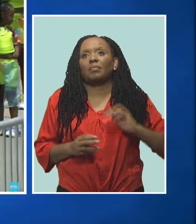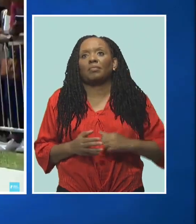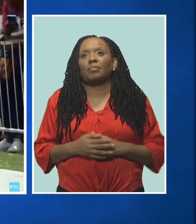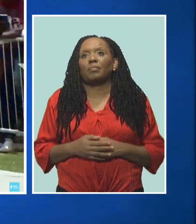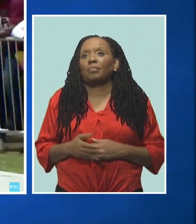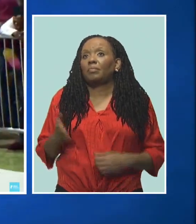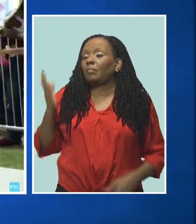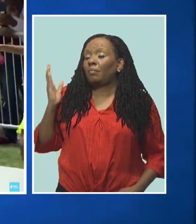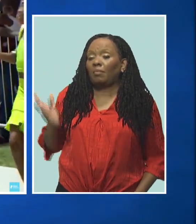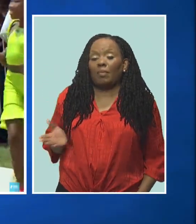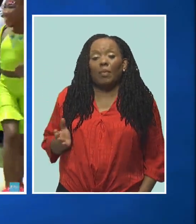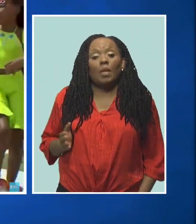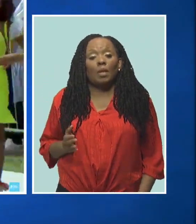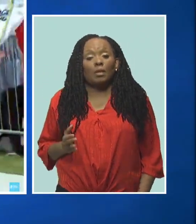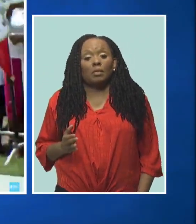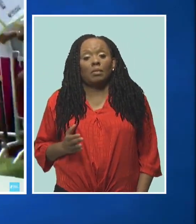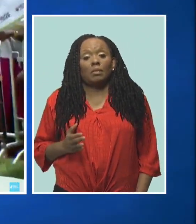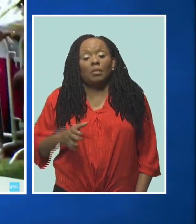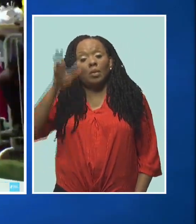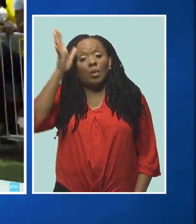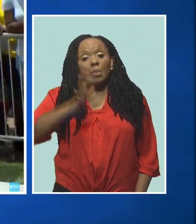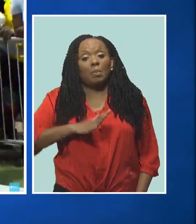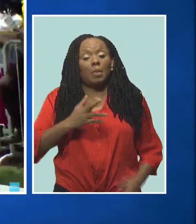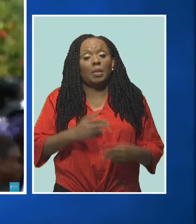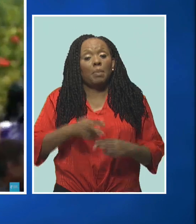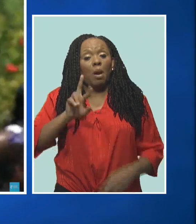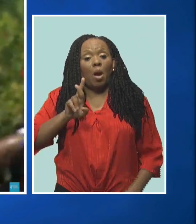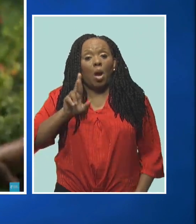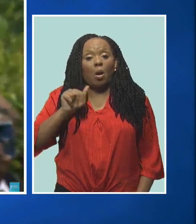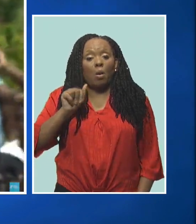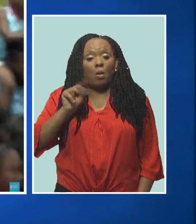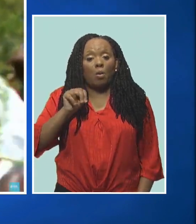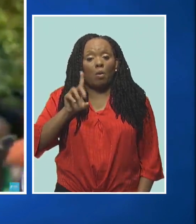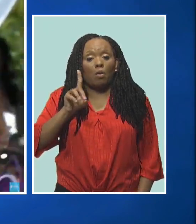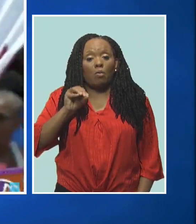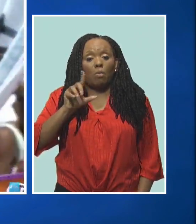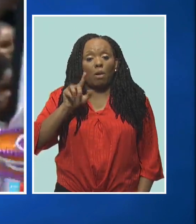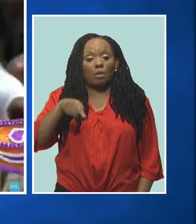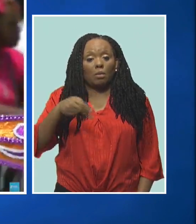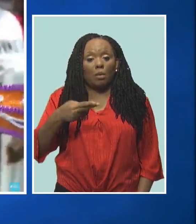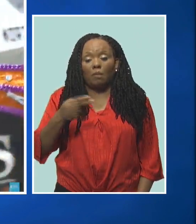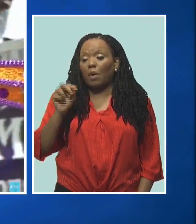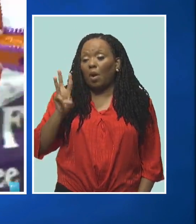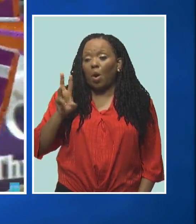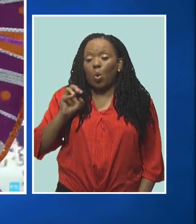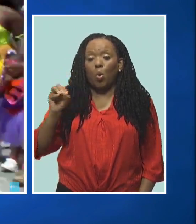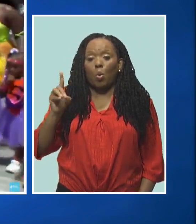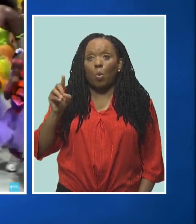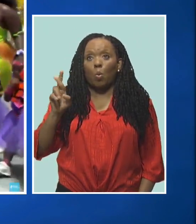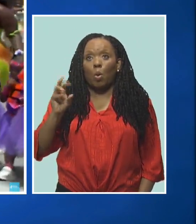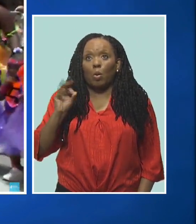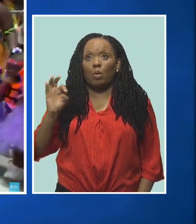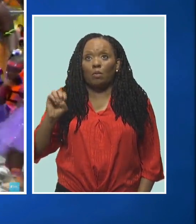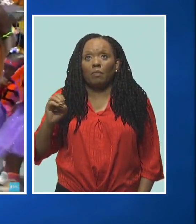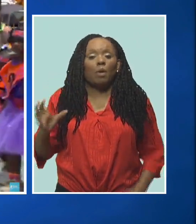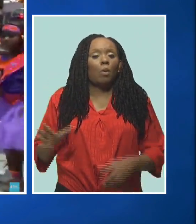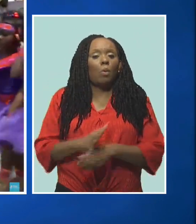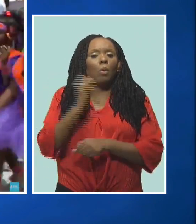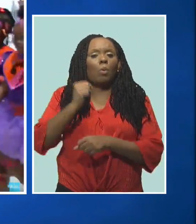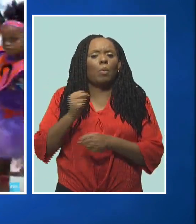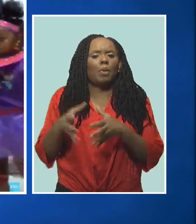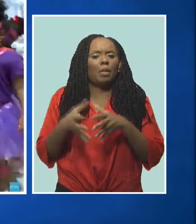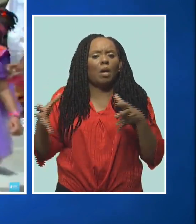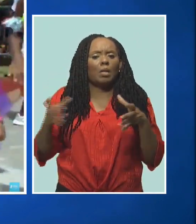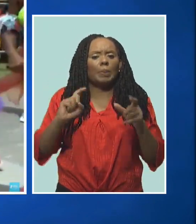Northern Mass, led by Randolph Woodruff, is in celebration mode after bagging several prizes from the 2024 Sunshine